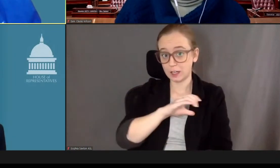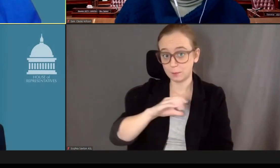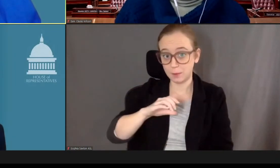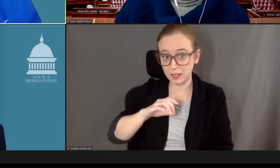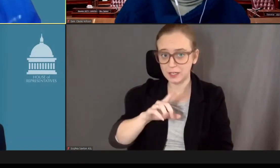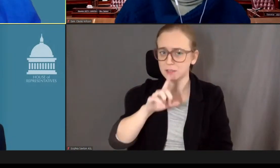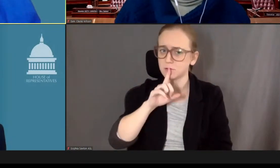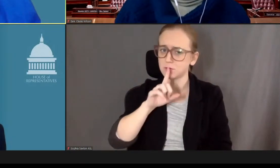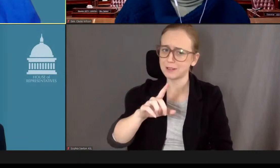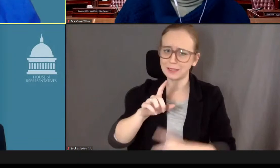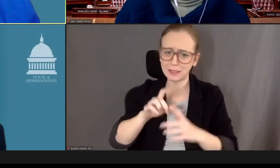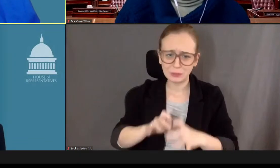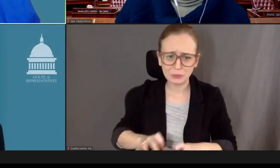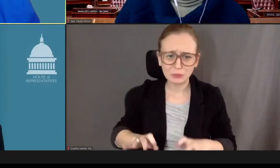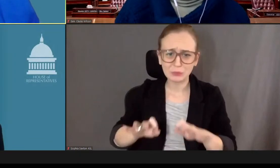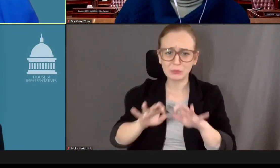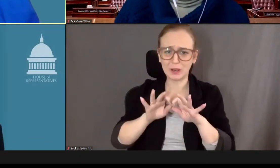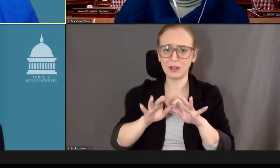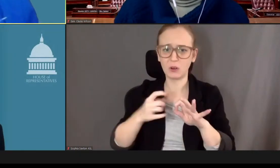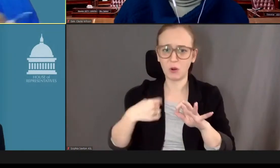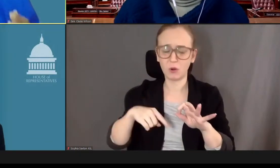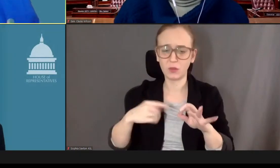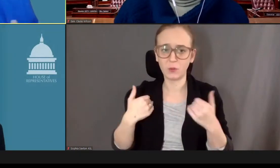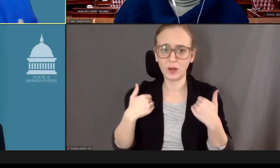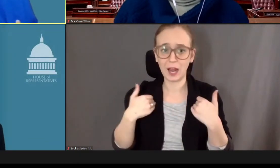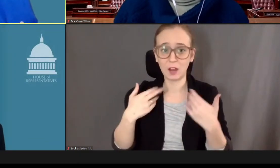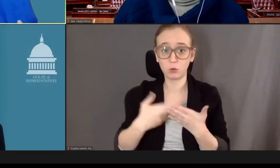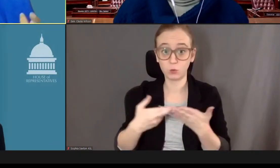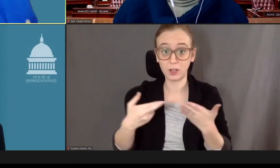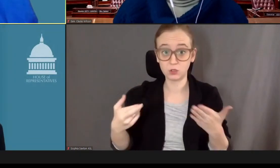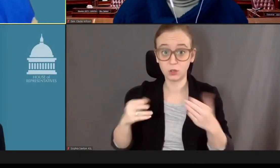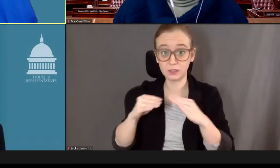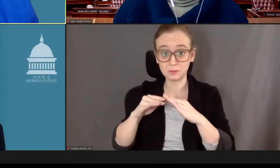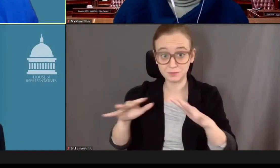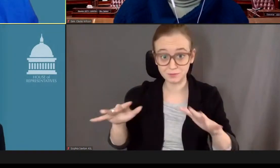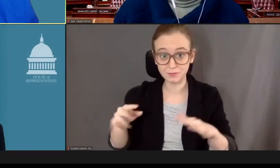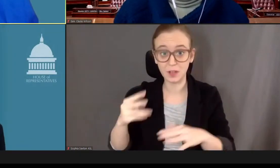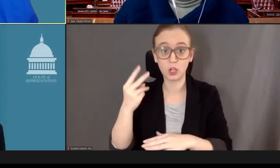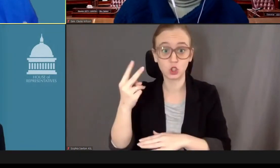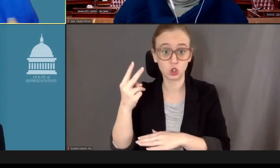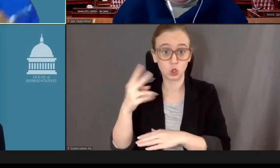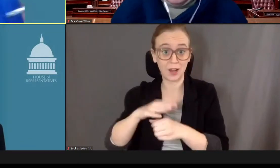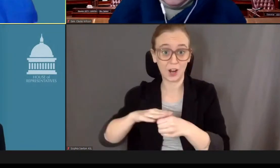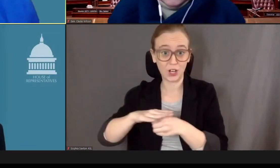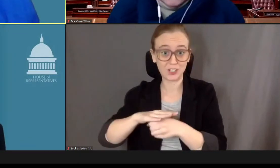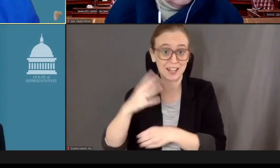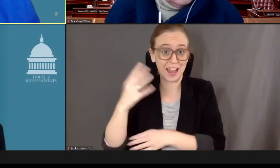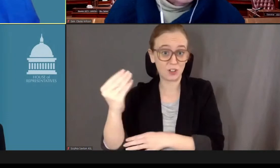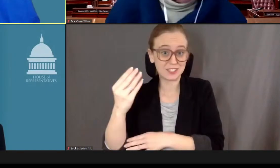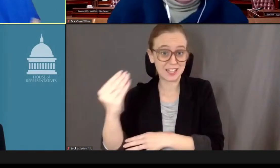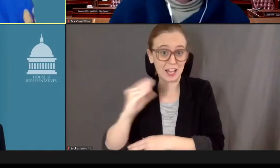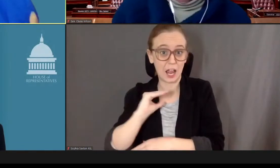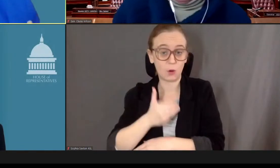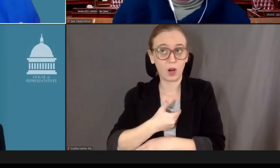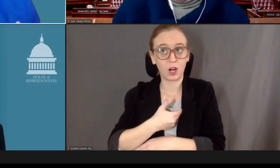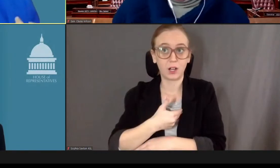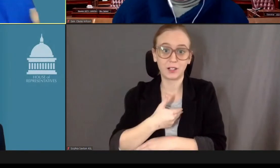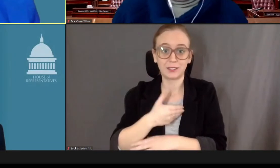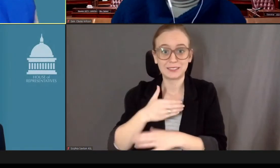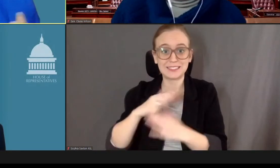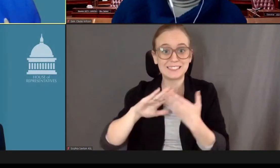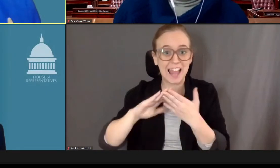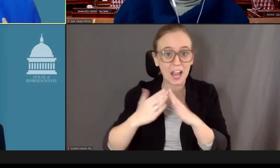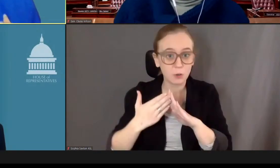have resources deployed into areas that are certainly outside of our metro areas or outside of Seattle and Tacoma.